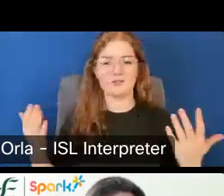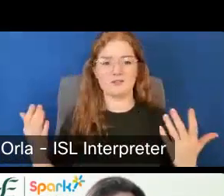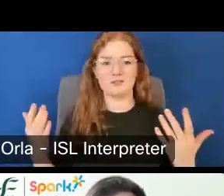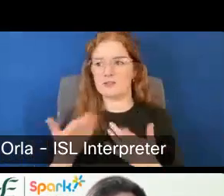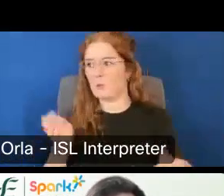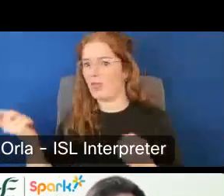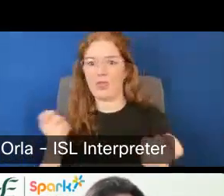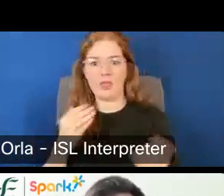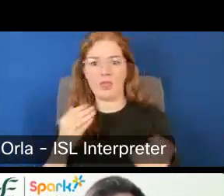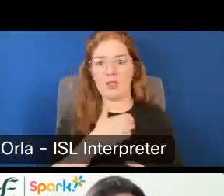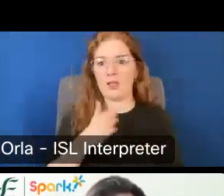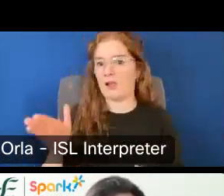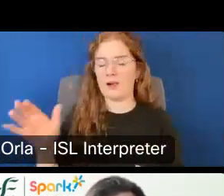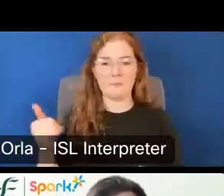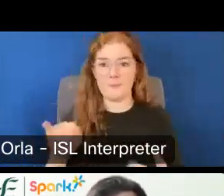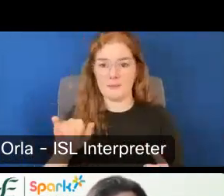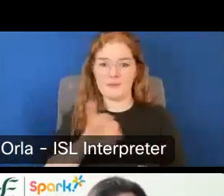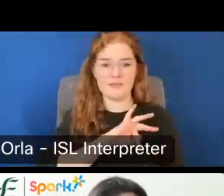who have a significant,